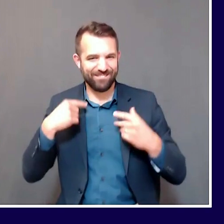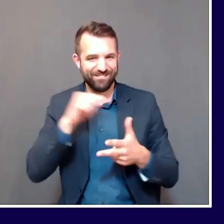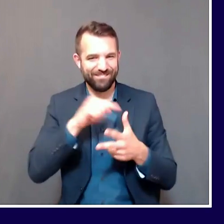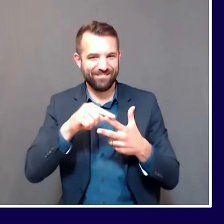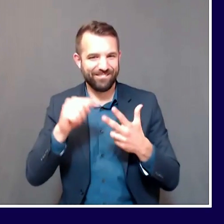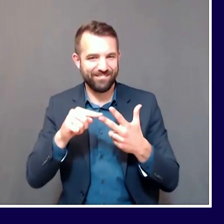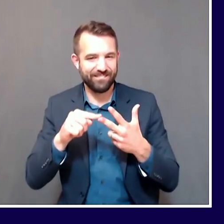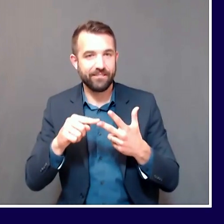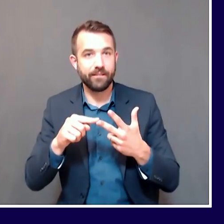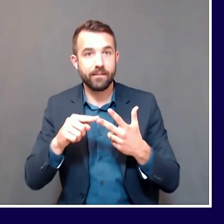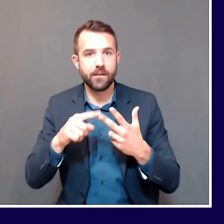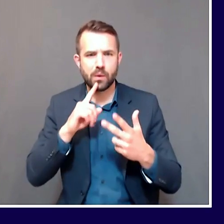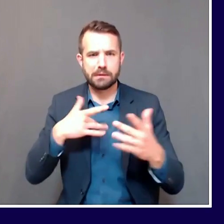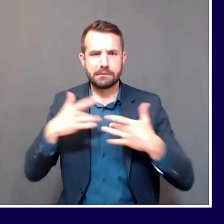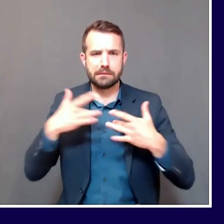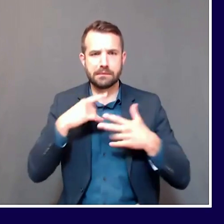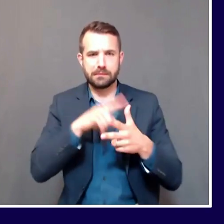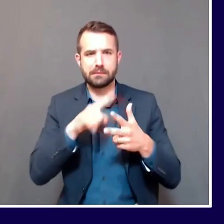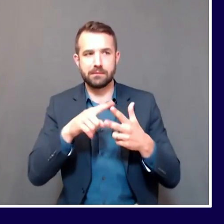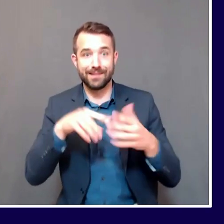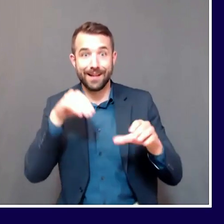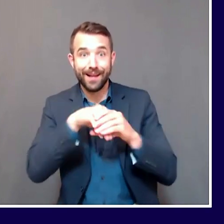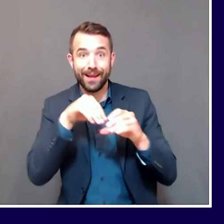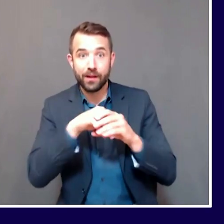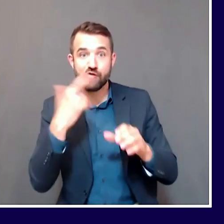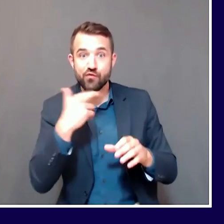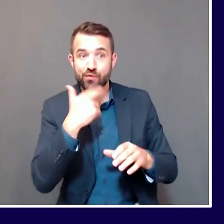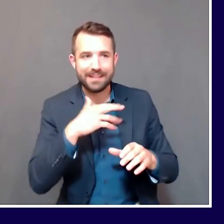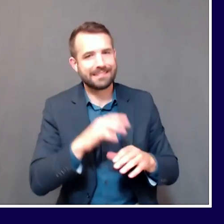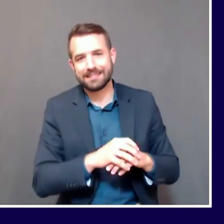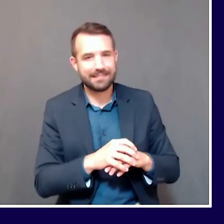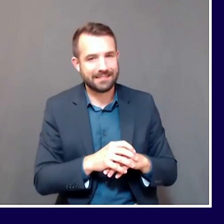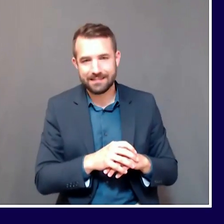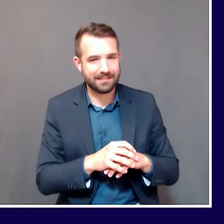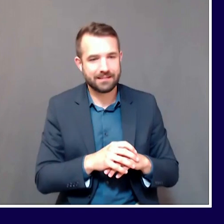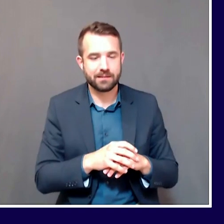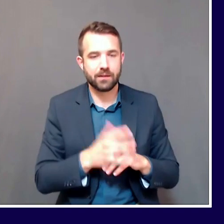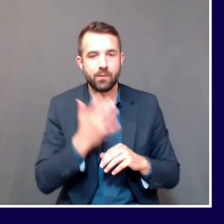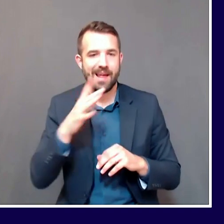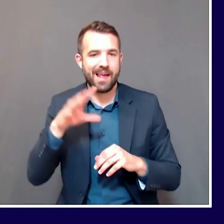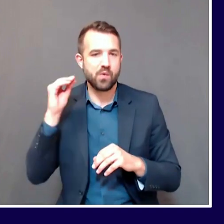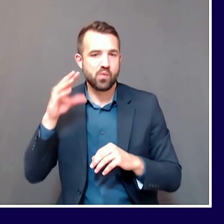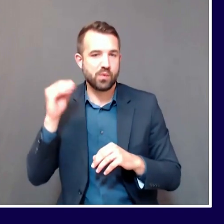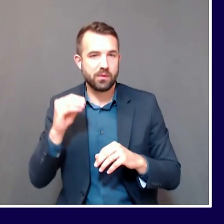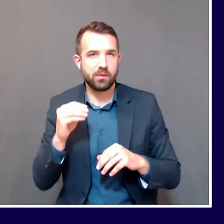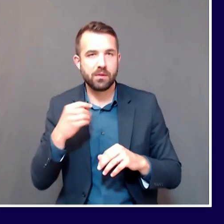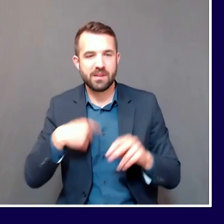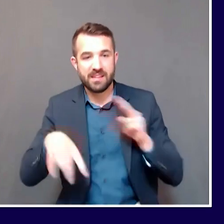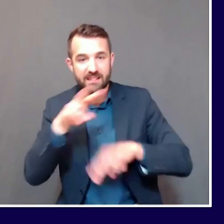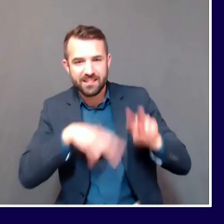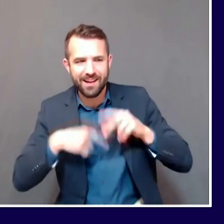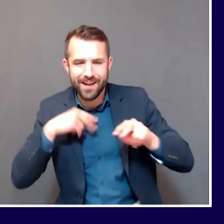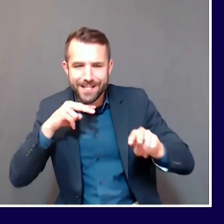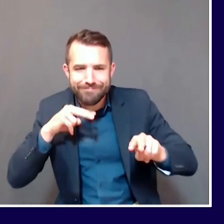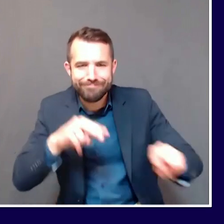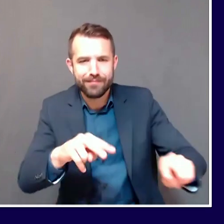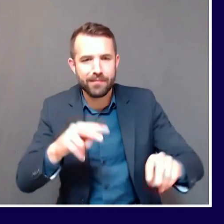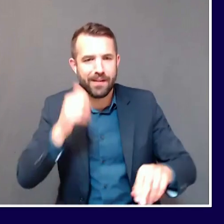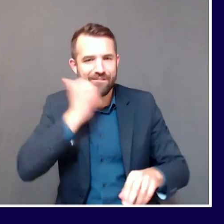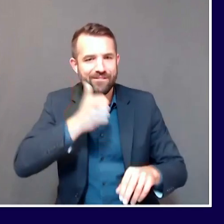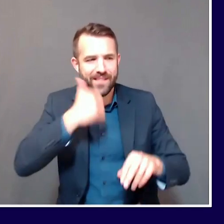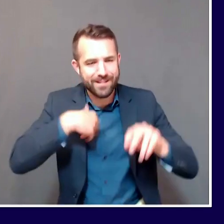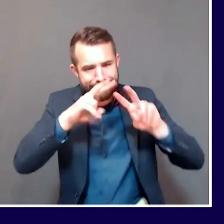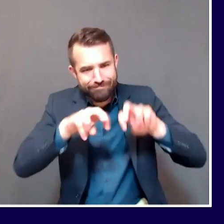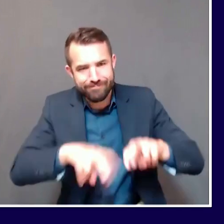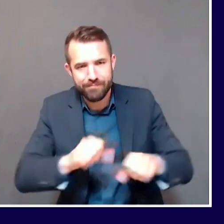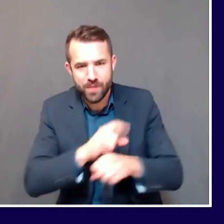dining and other activities because of those trends. We assess this on a day-to-day basis. We'll be reviewing and revisiting that